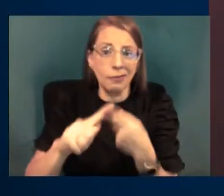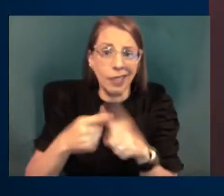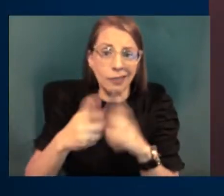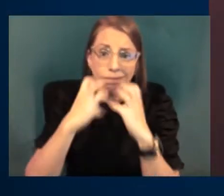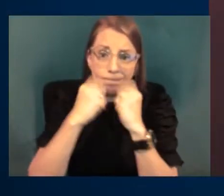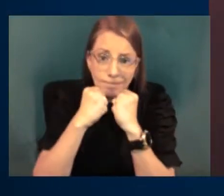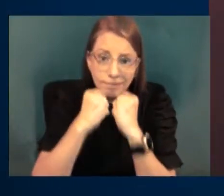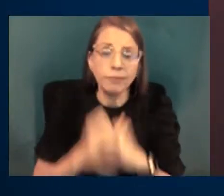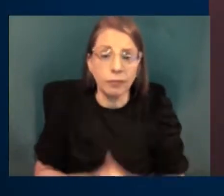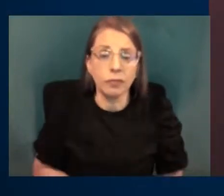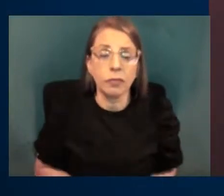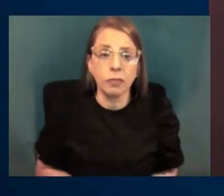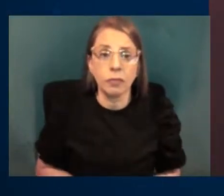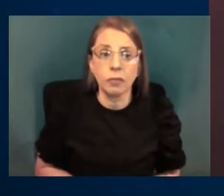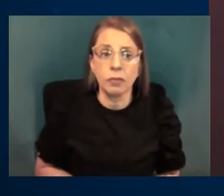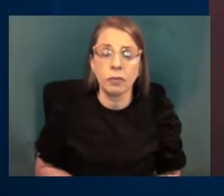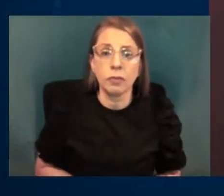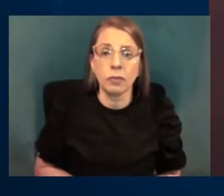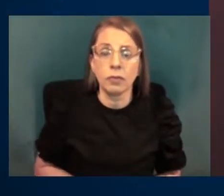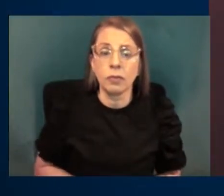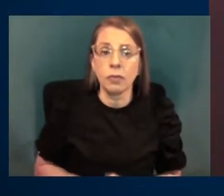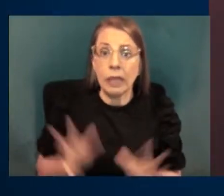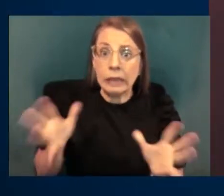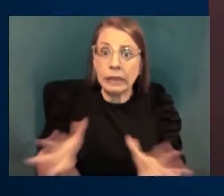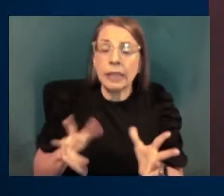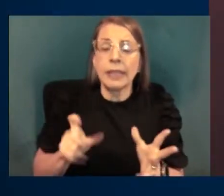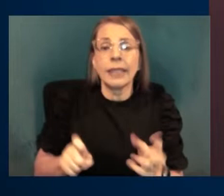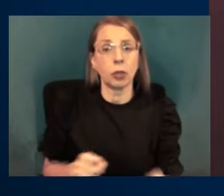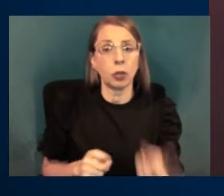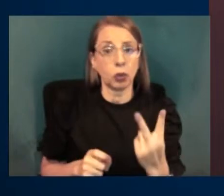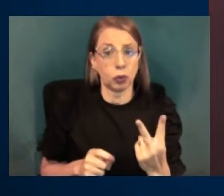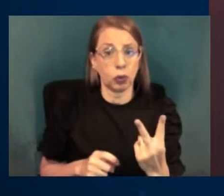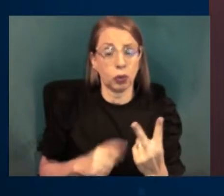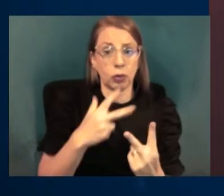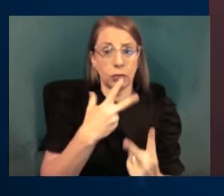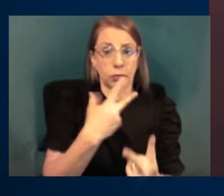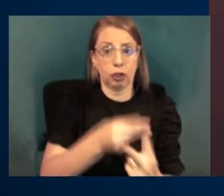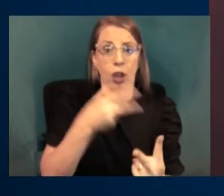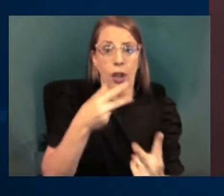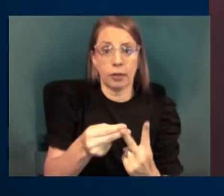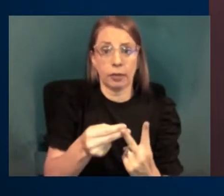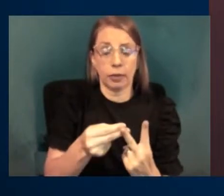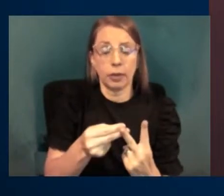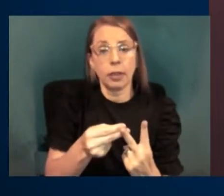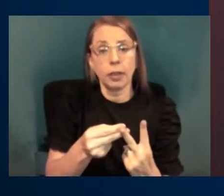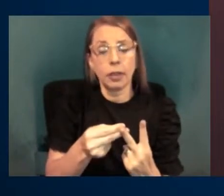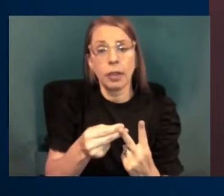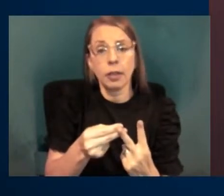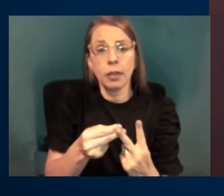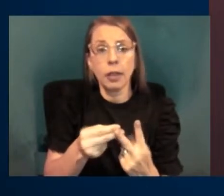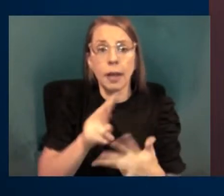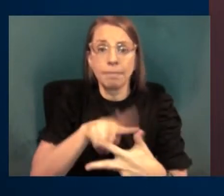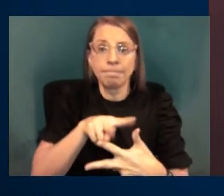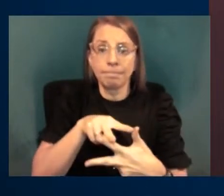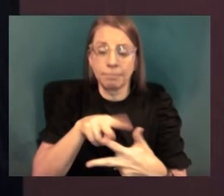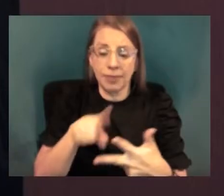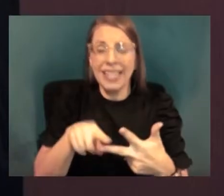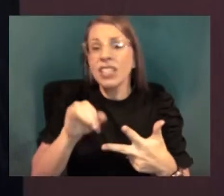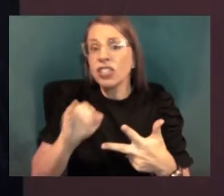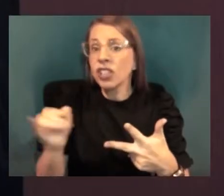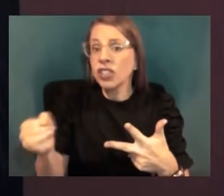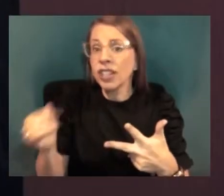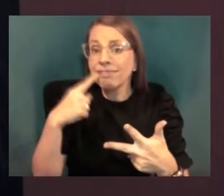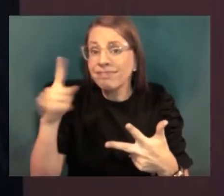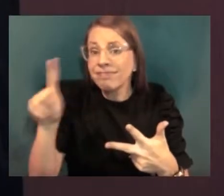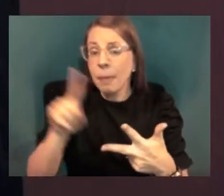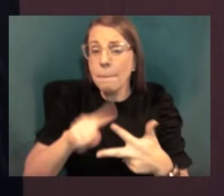push that you need a 2-shot regimen, not a 1-shot regimen for this, and meaning that the J&J vaccine may work, but they were saying that after